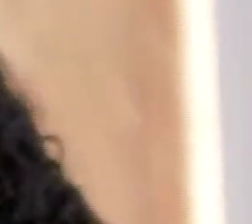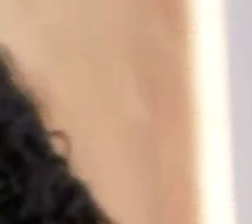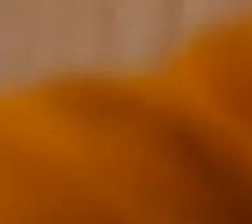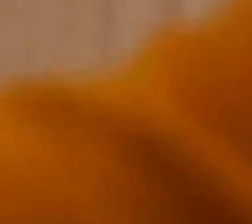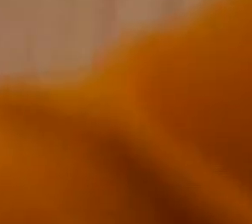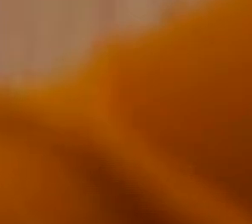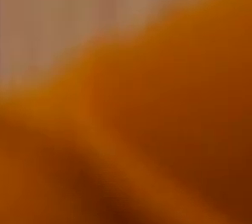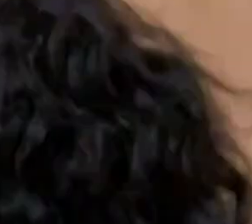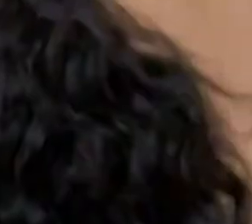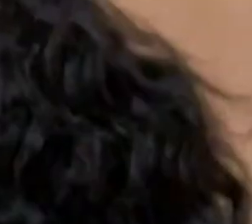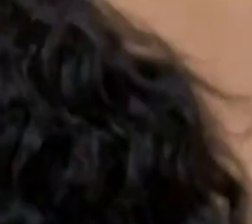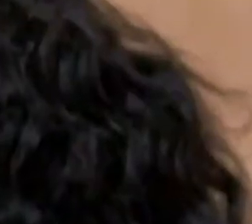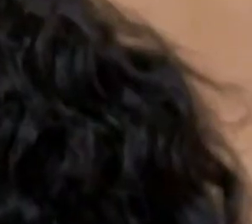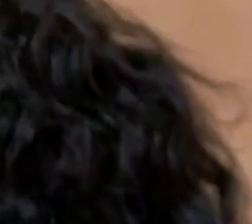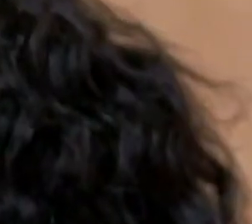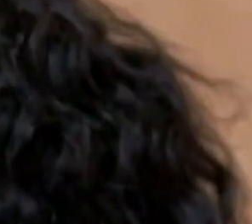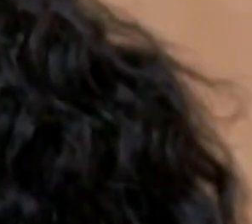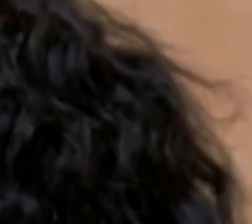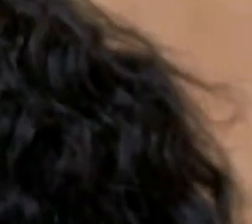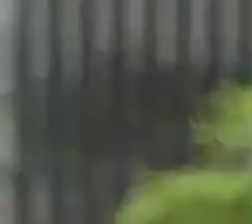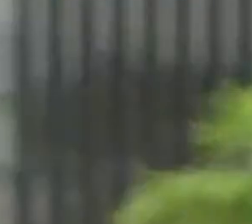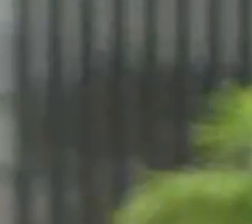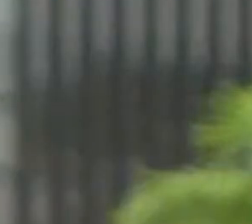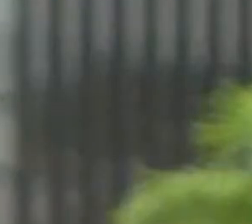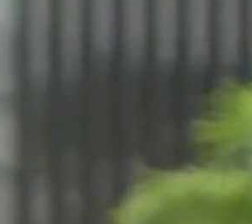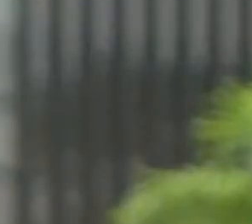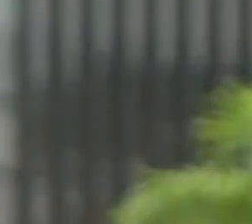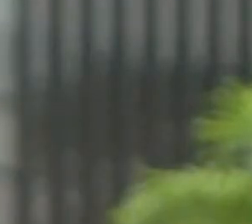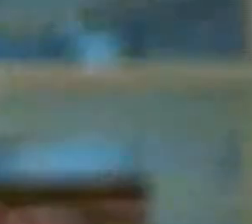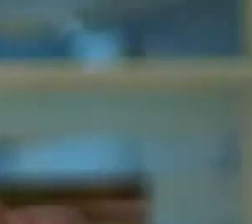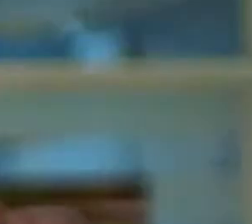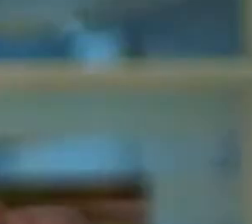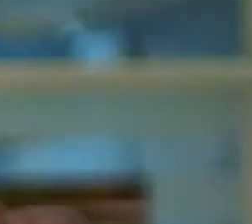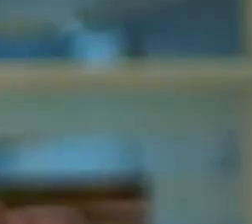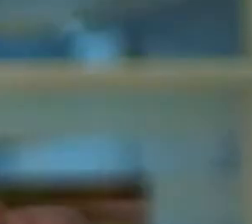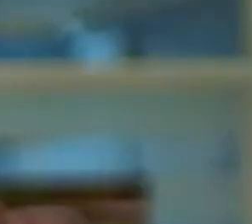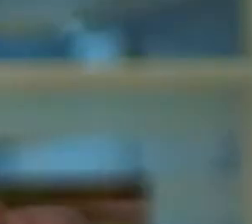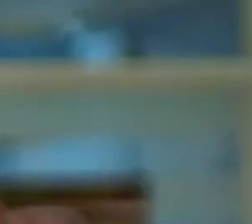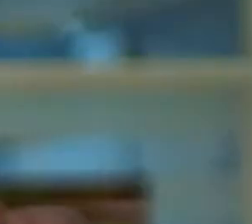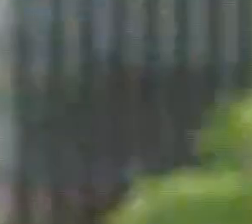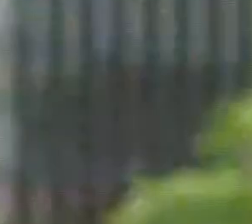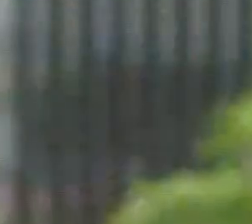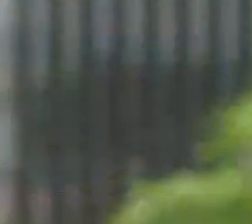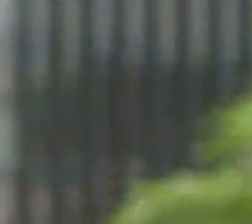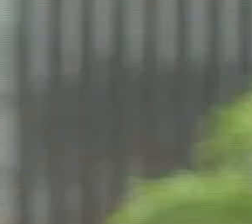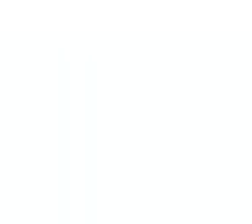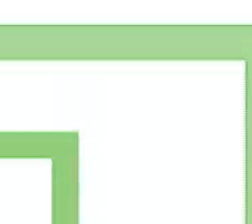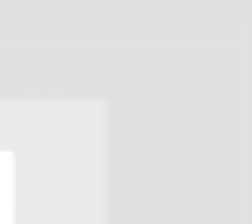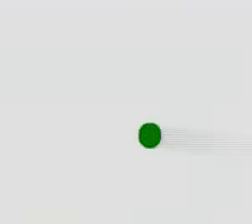ensure that government services are delivered effectively and efficiently. We are building forward together.